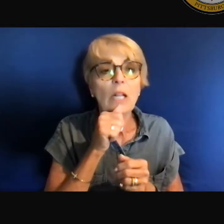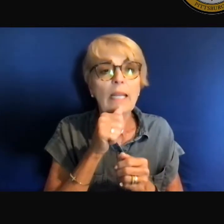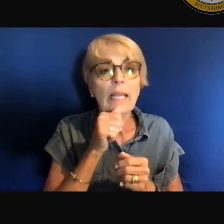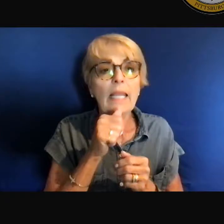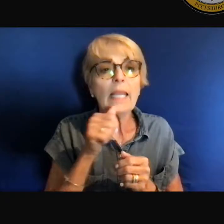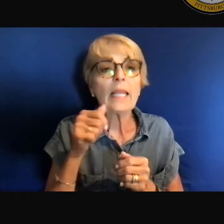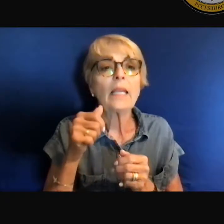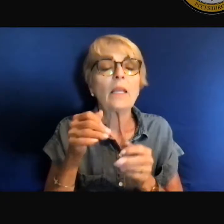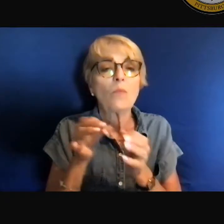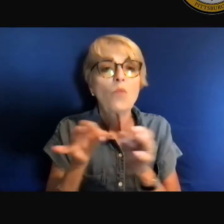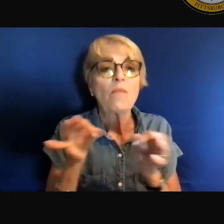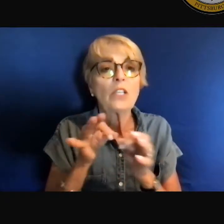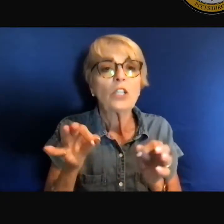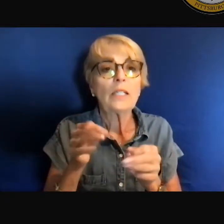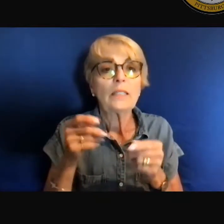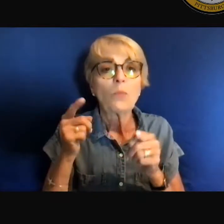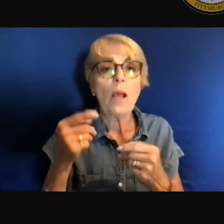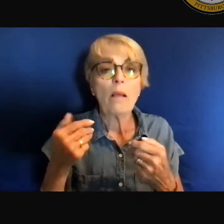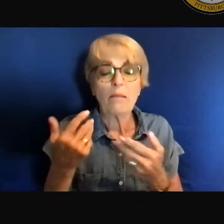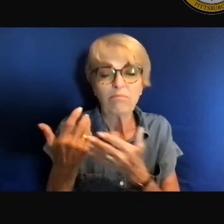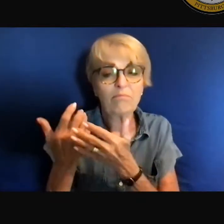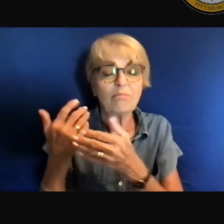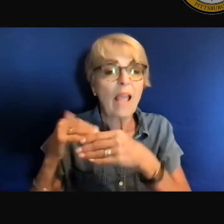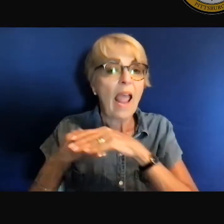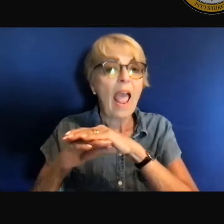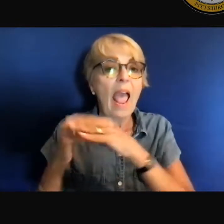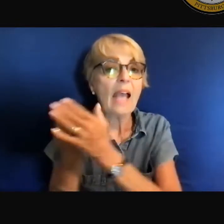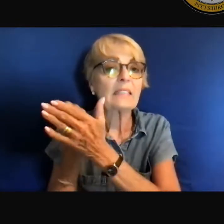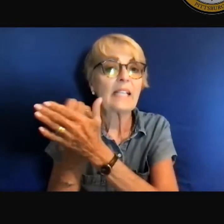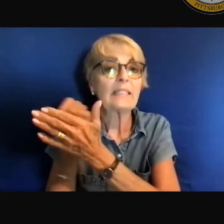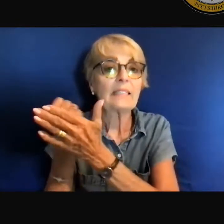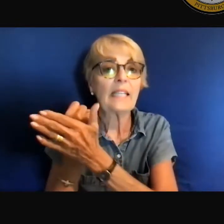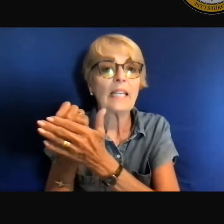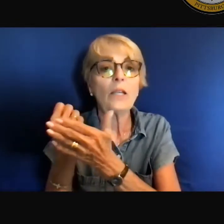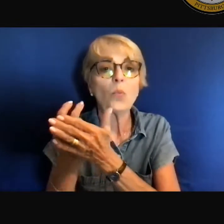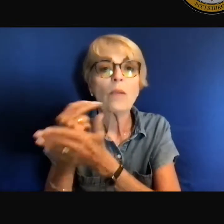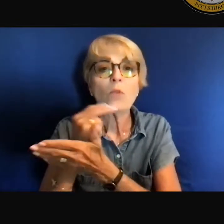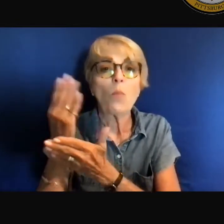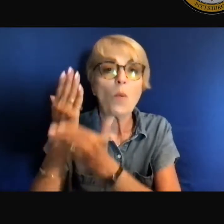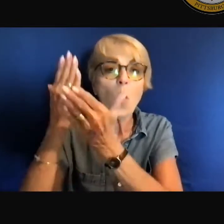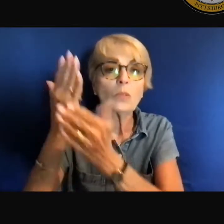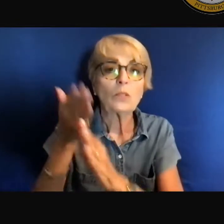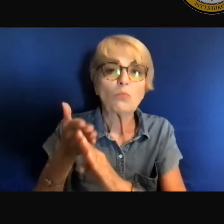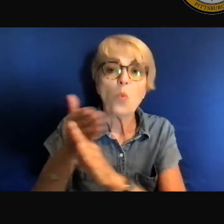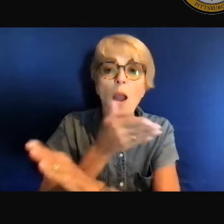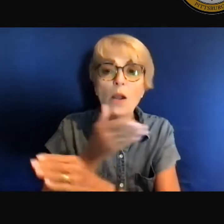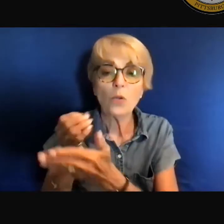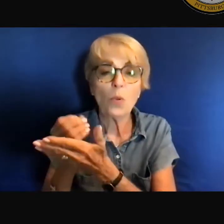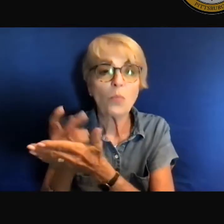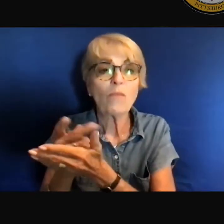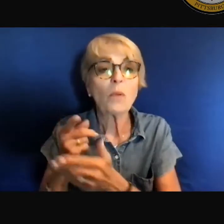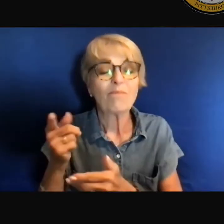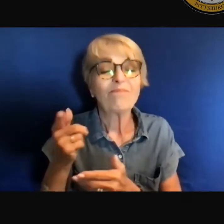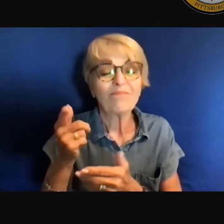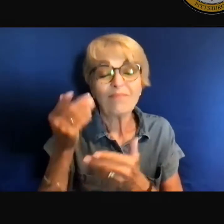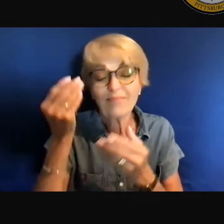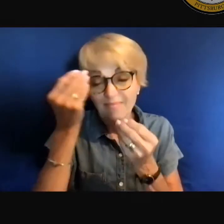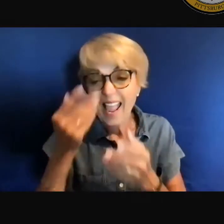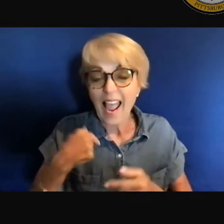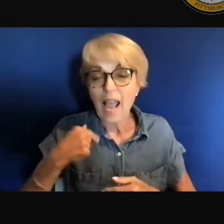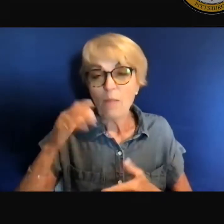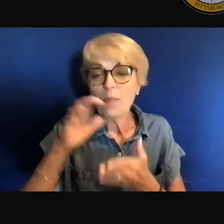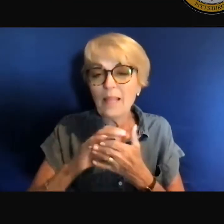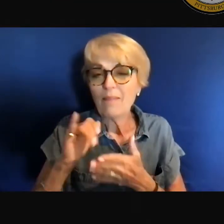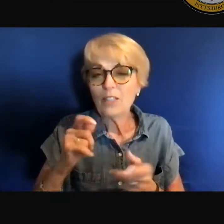prior to approval. Just noting for general awareness, and again, this is, I believe, a change that's